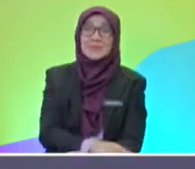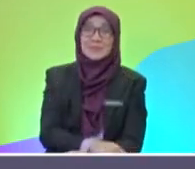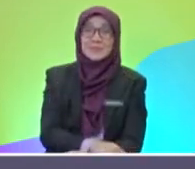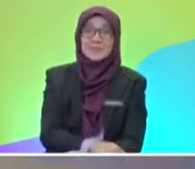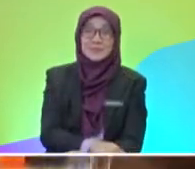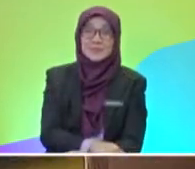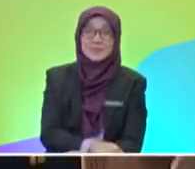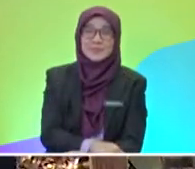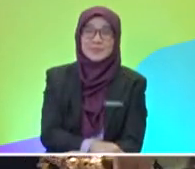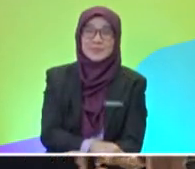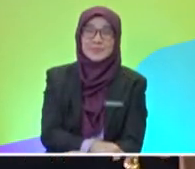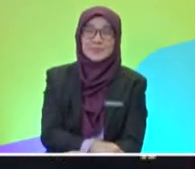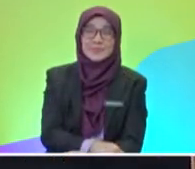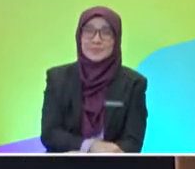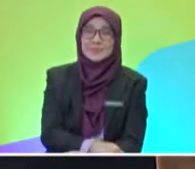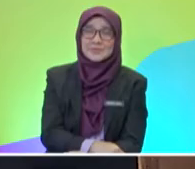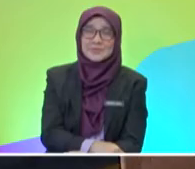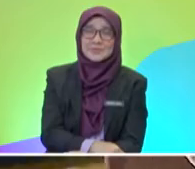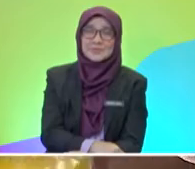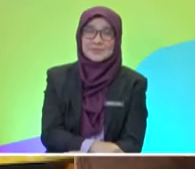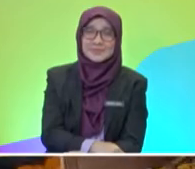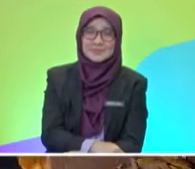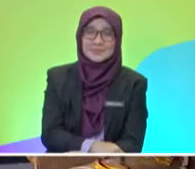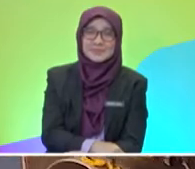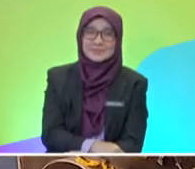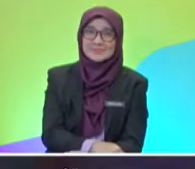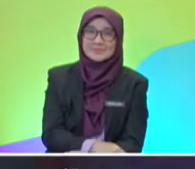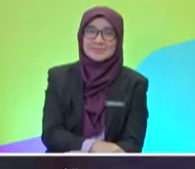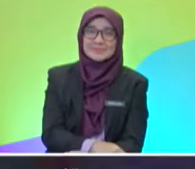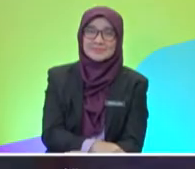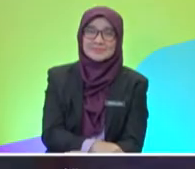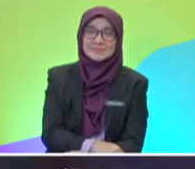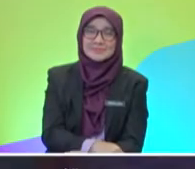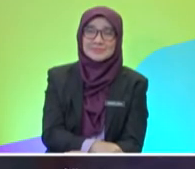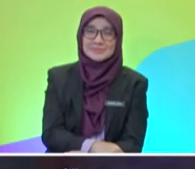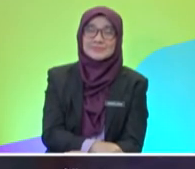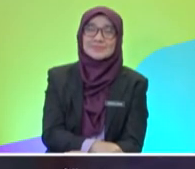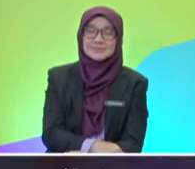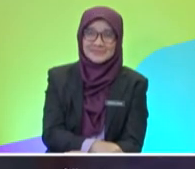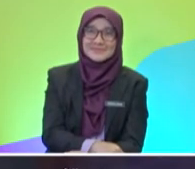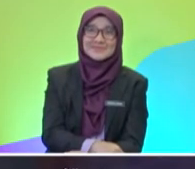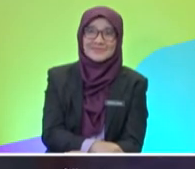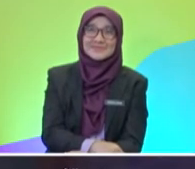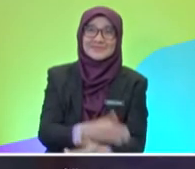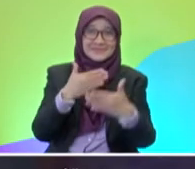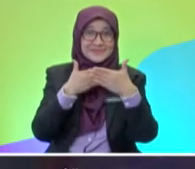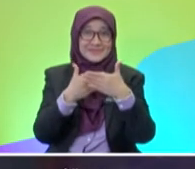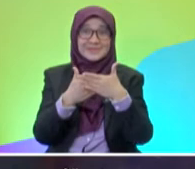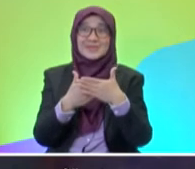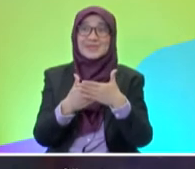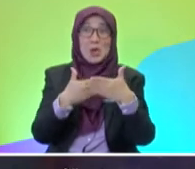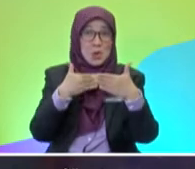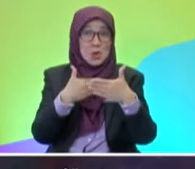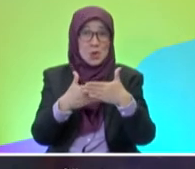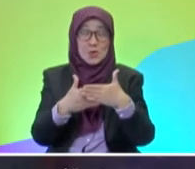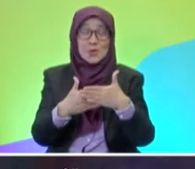on. So I'm pasting the face on. Yeah. And there you go. You're almost there. Look, yay. So I